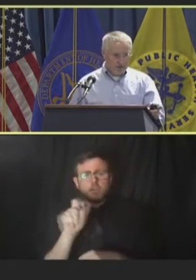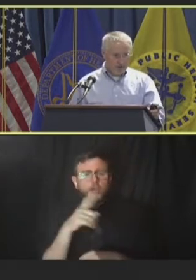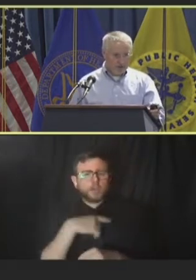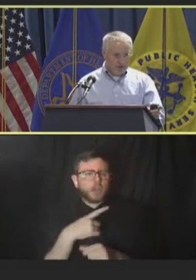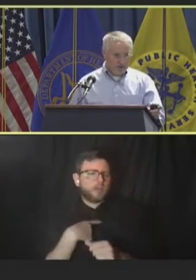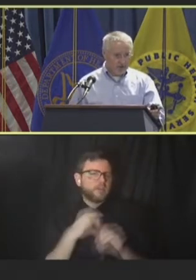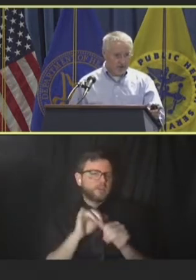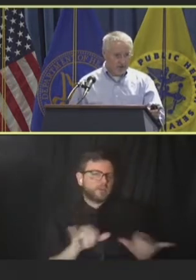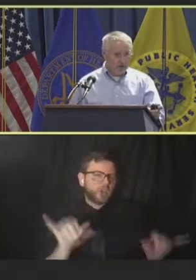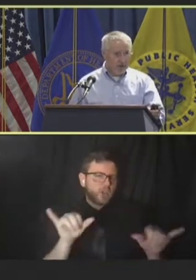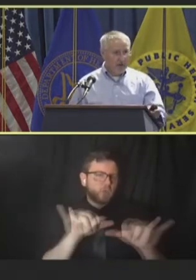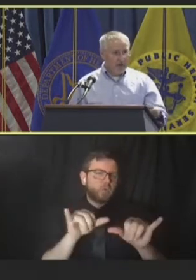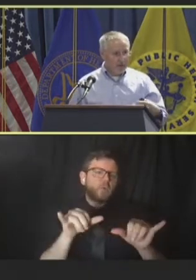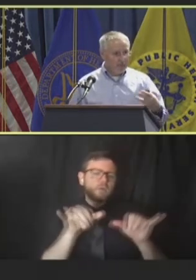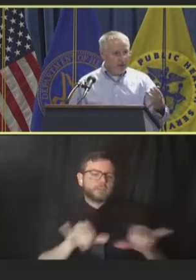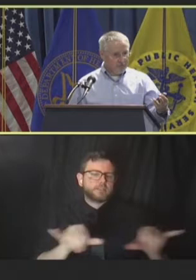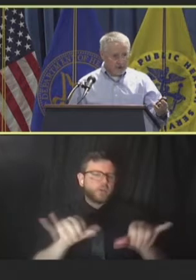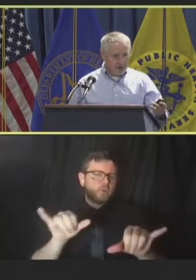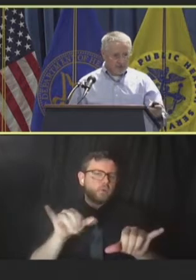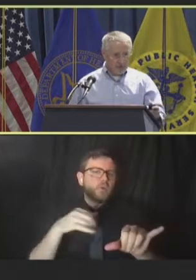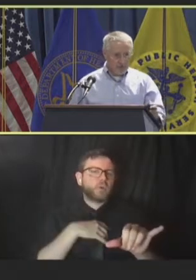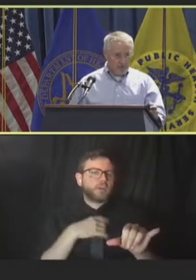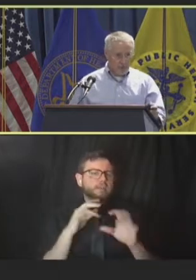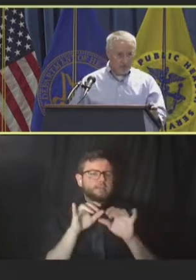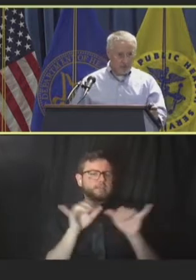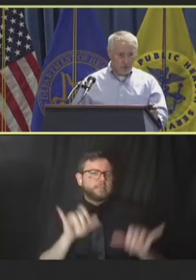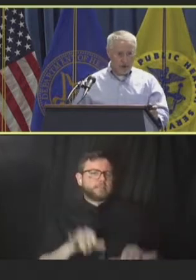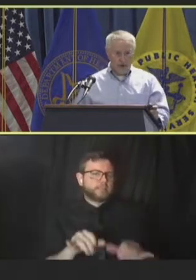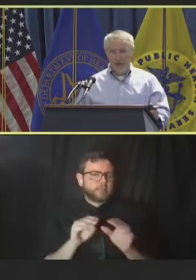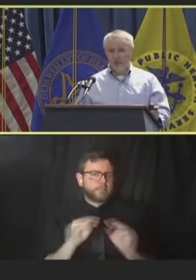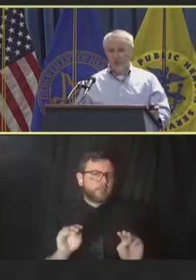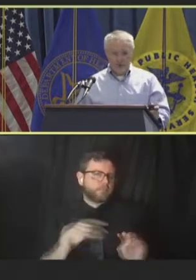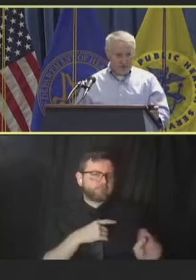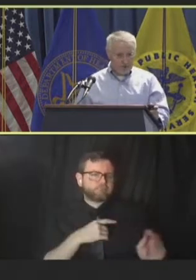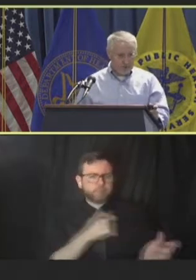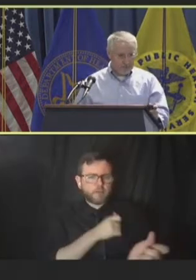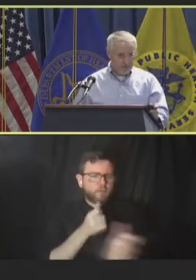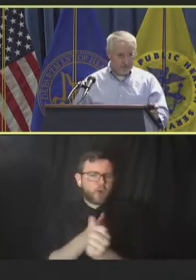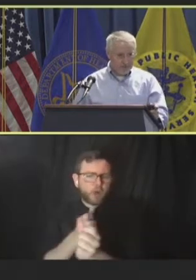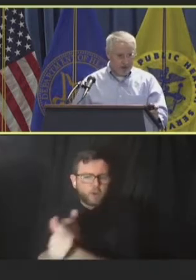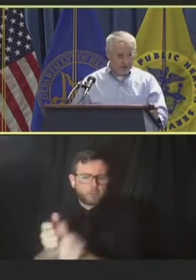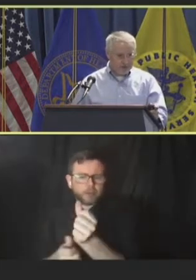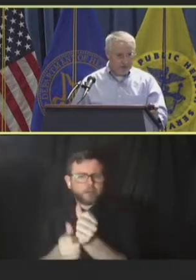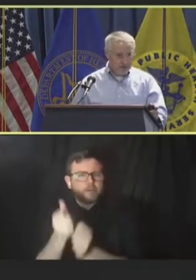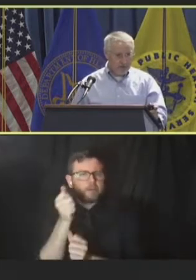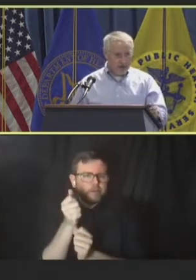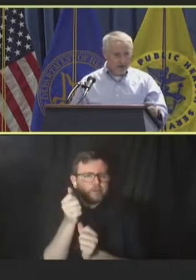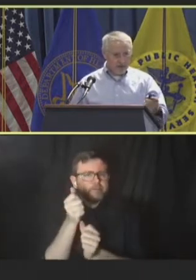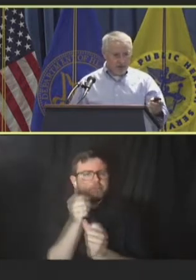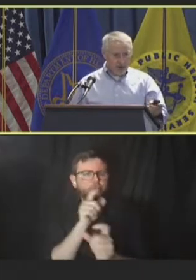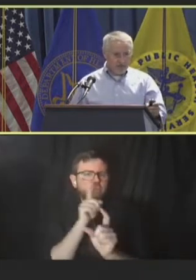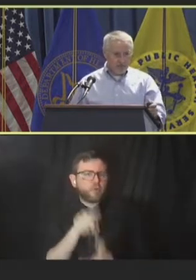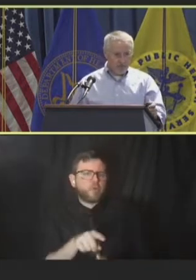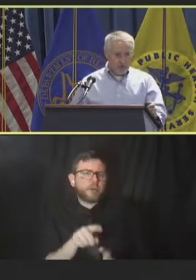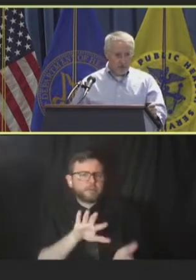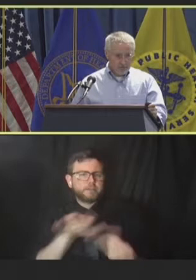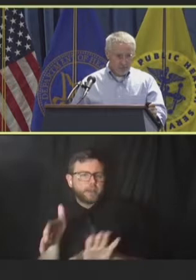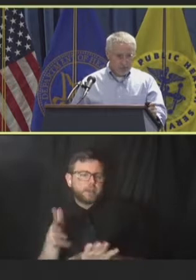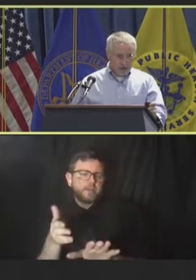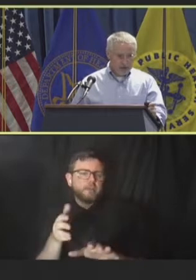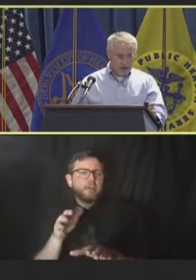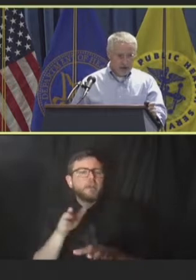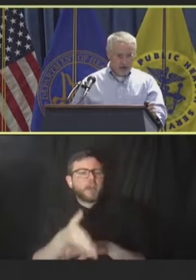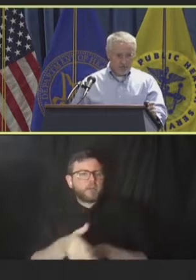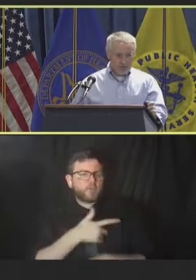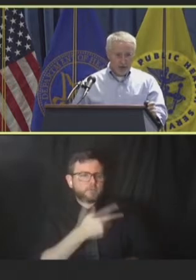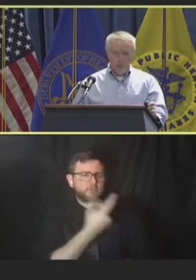following vaccination, and that's because of the importance of mortality as a potential adverse effect. VAST reviewed this